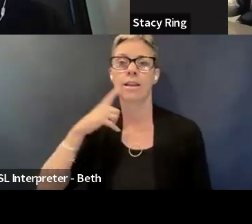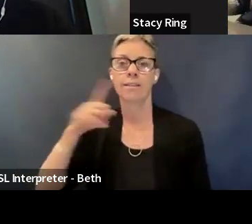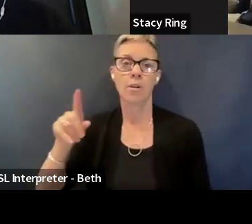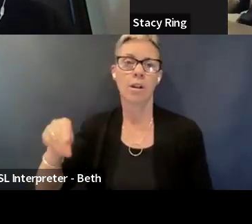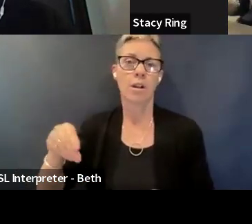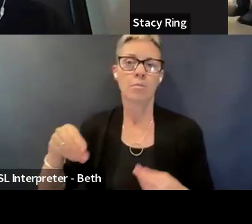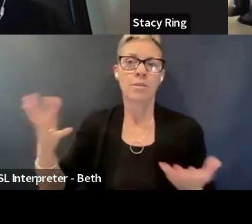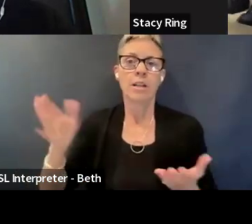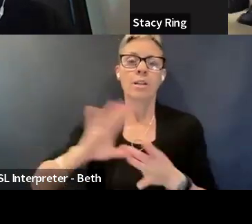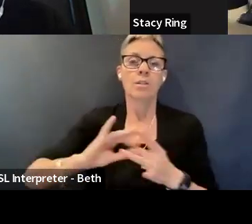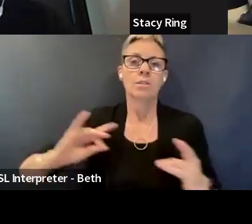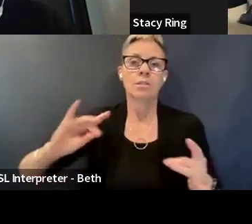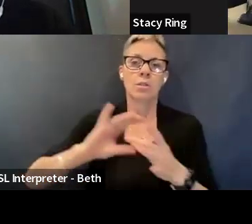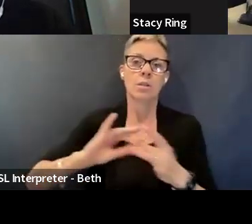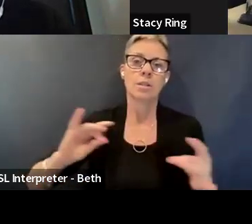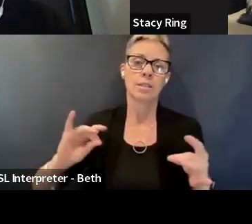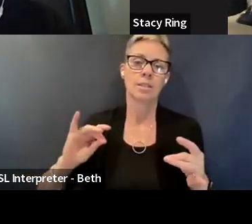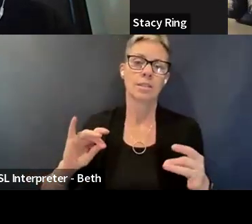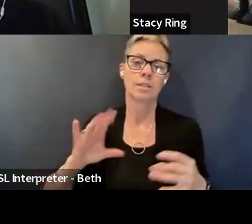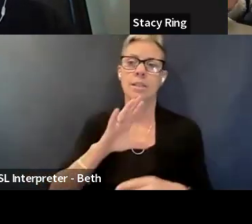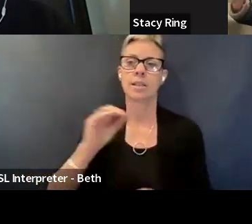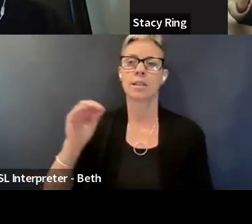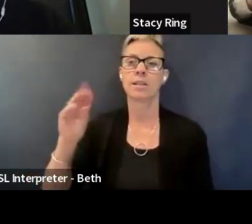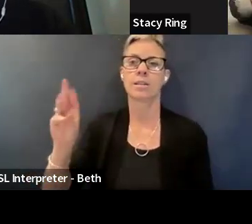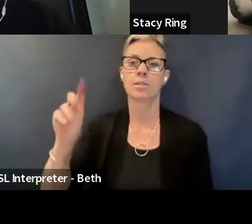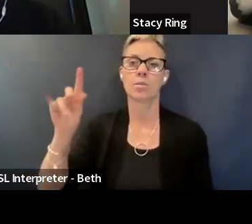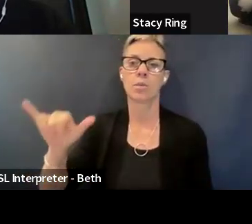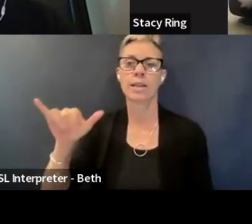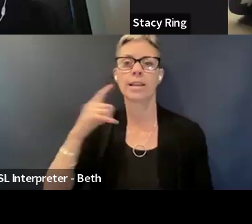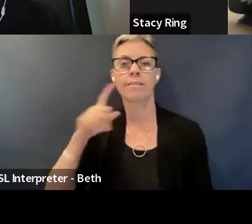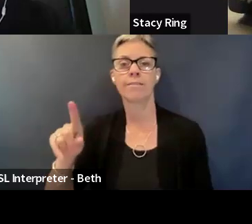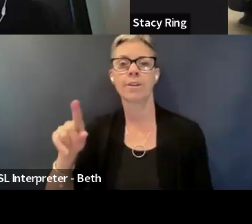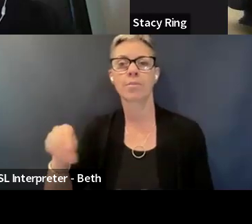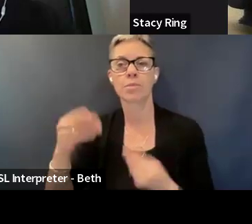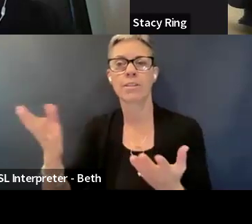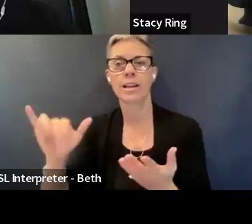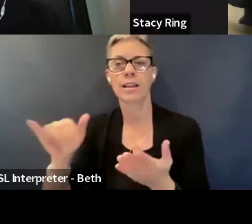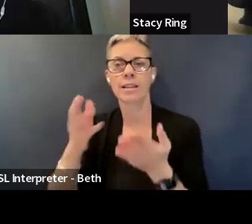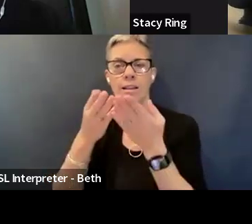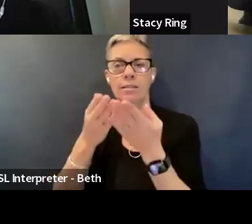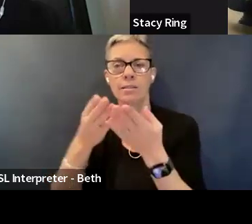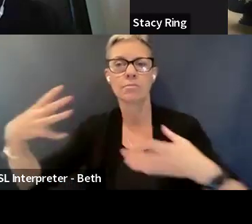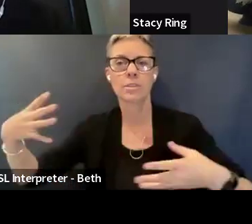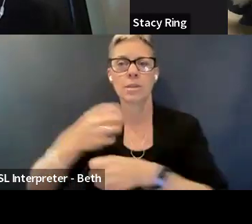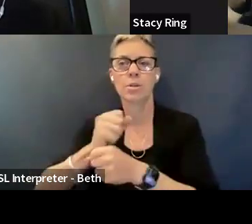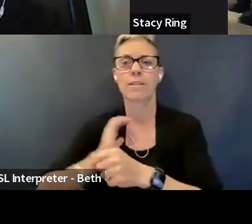providing your stories, and Wendy for providing that overview of our priority.